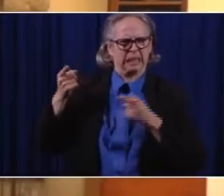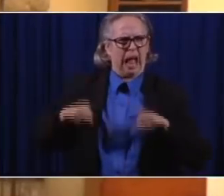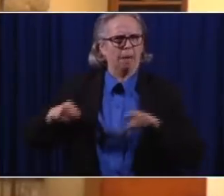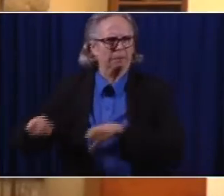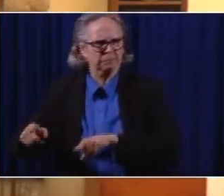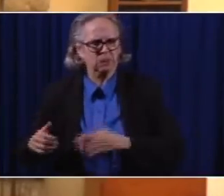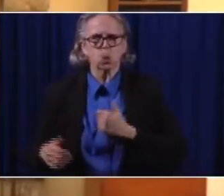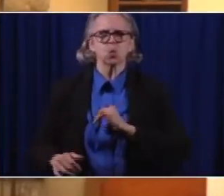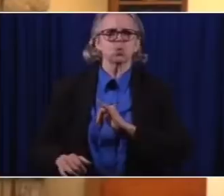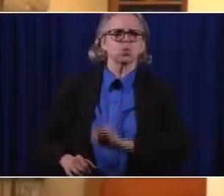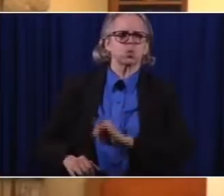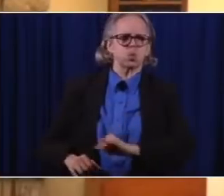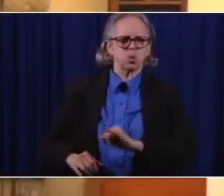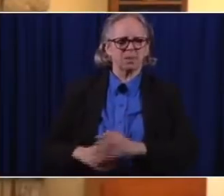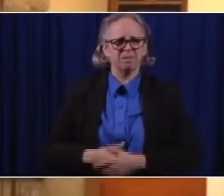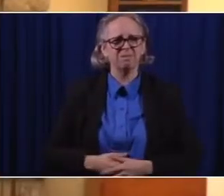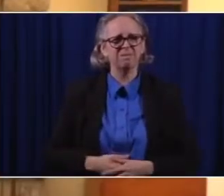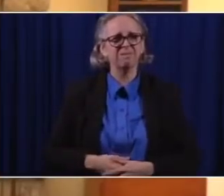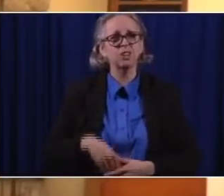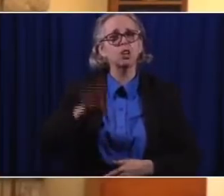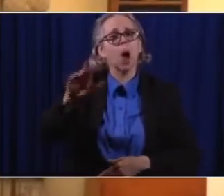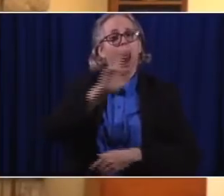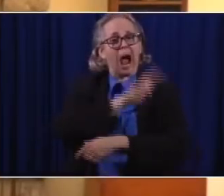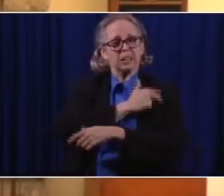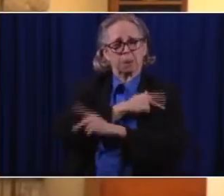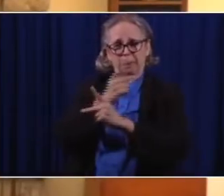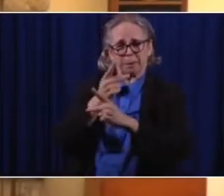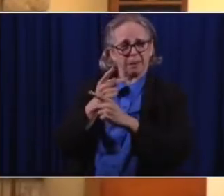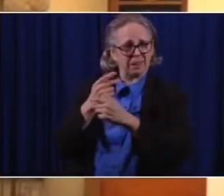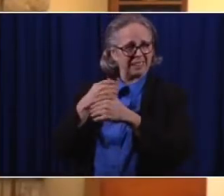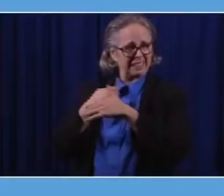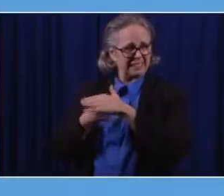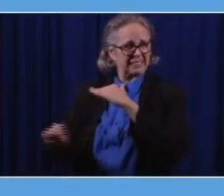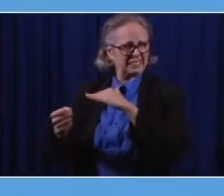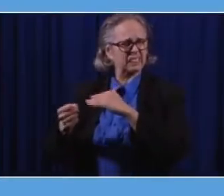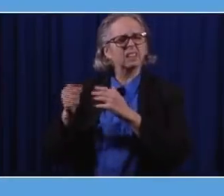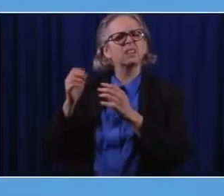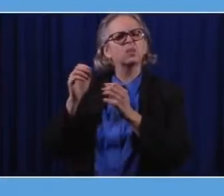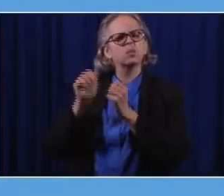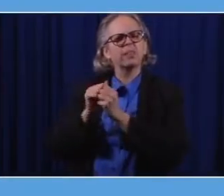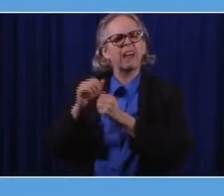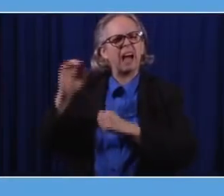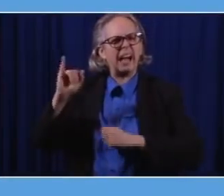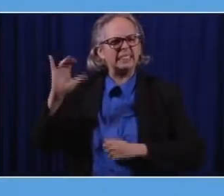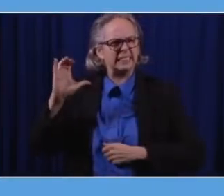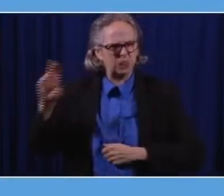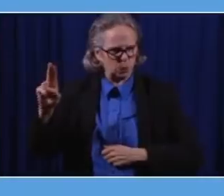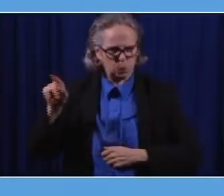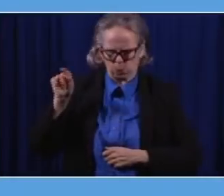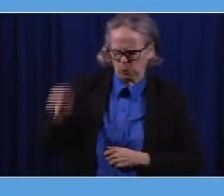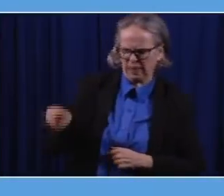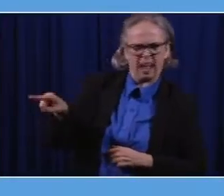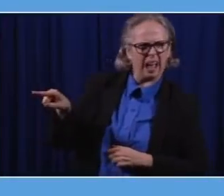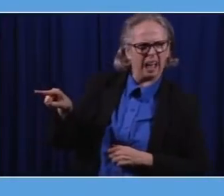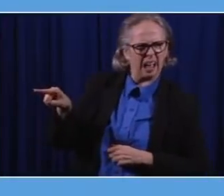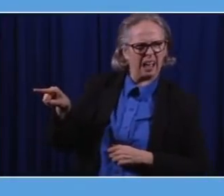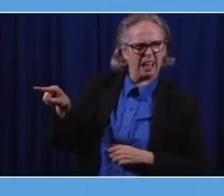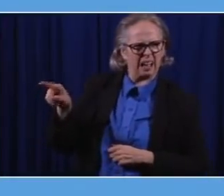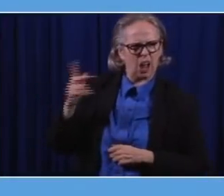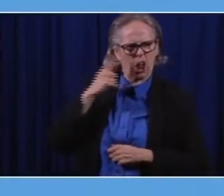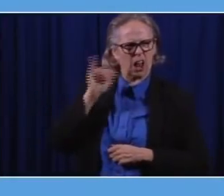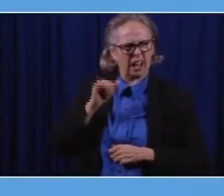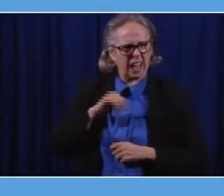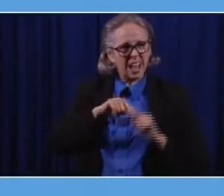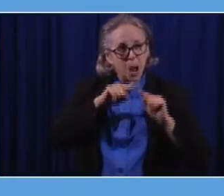admissions by date reported. These fill in. They fill in as by date of